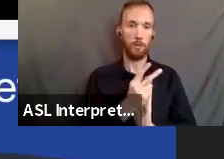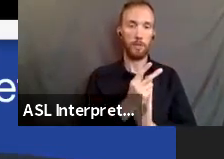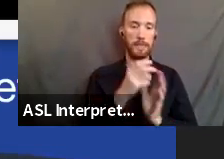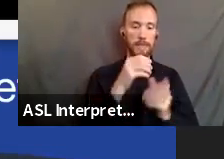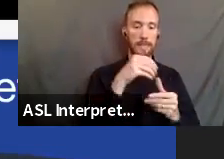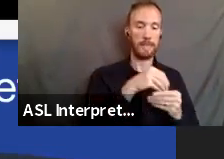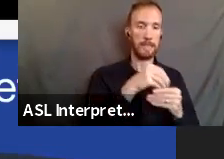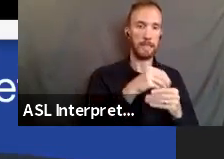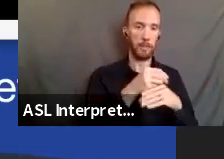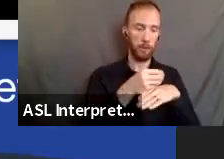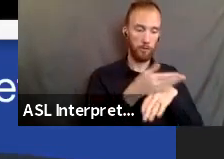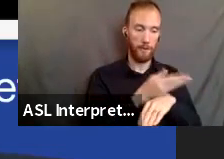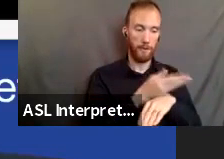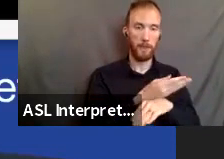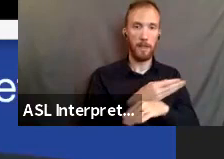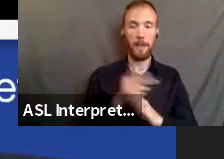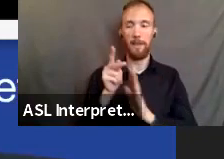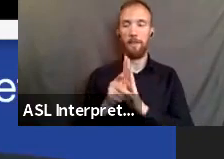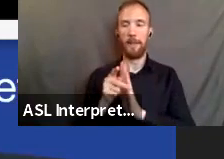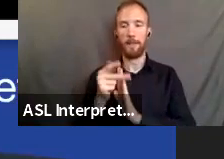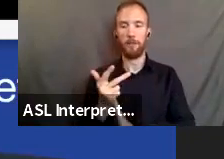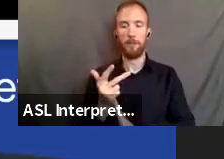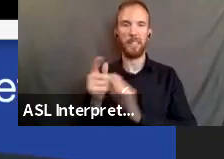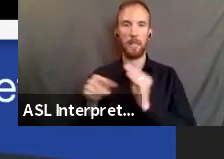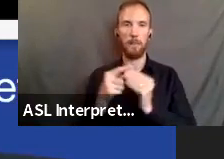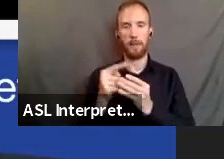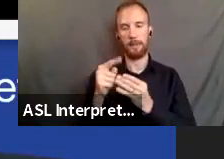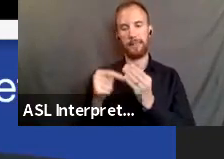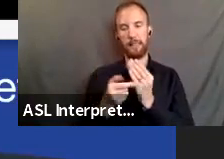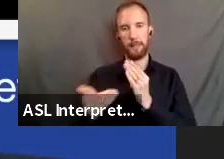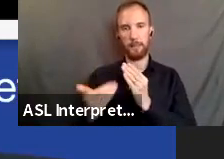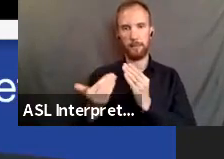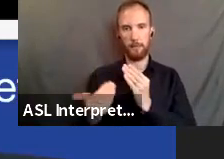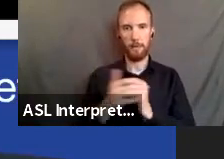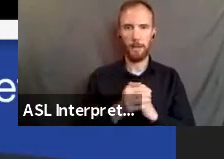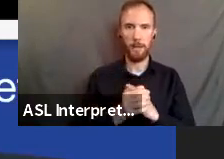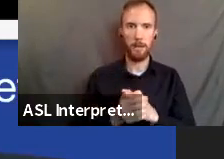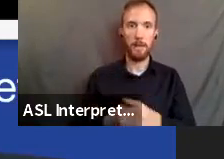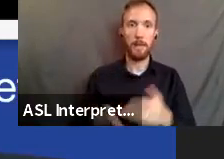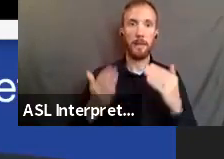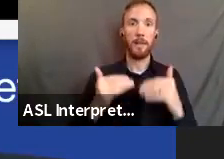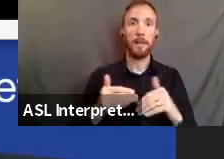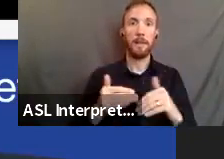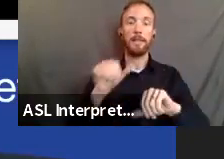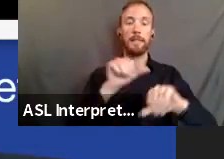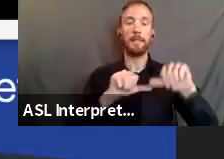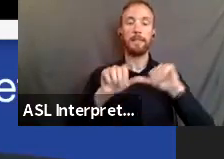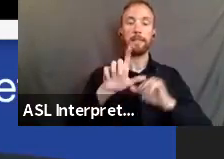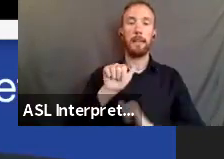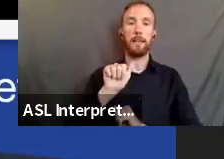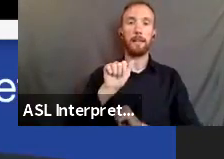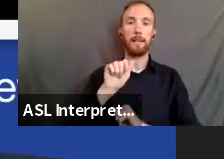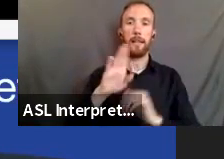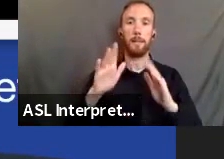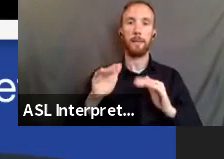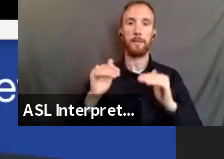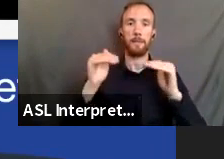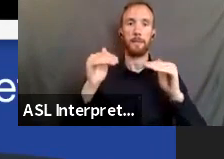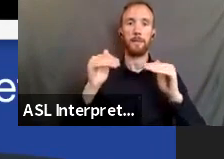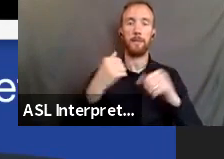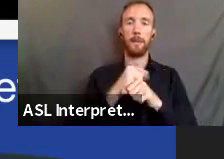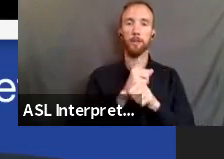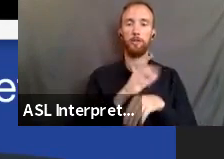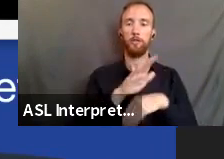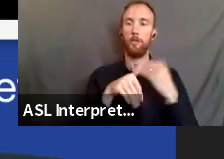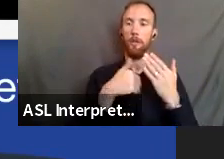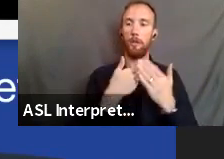phase 3 will primarily focus on lease spaces the science lab modernization ensures all cps high schools have modern